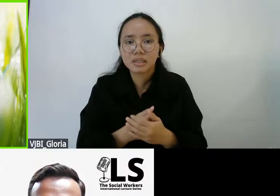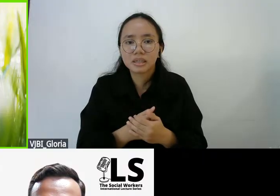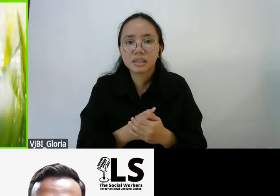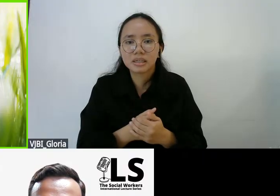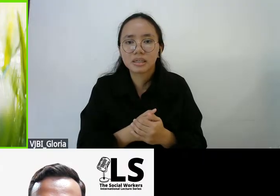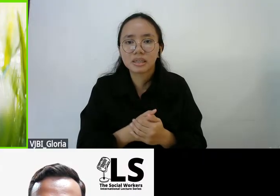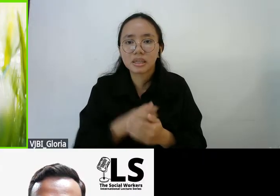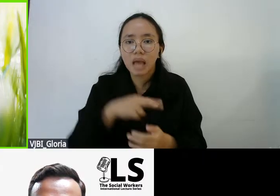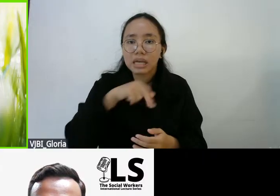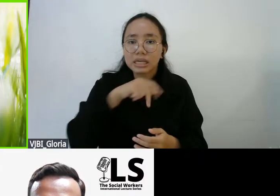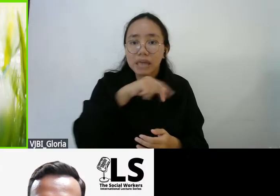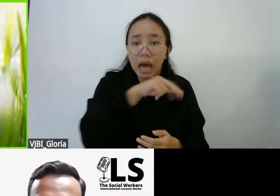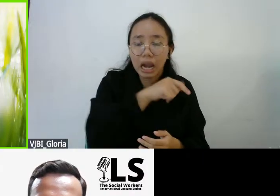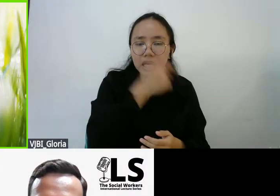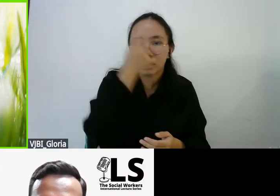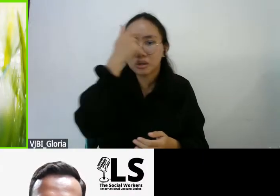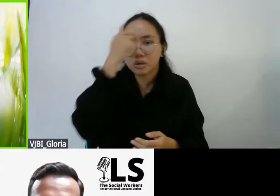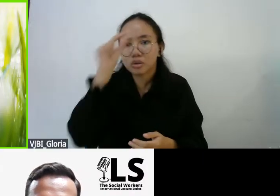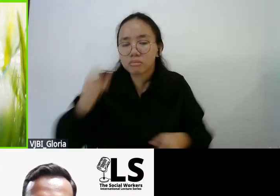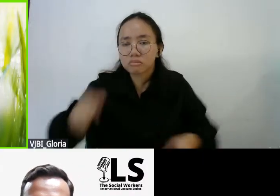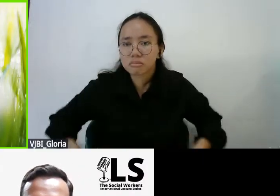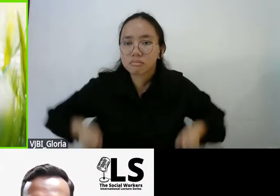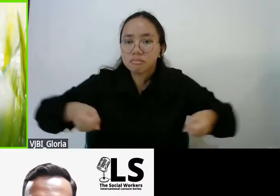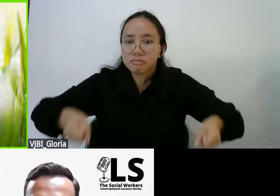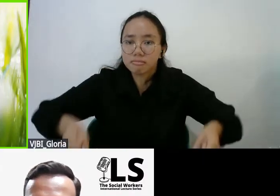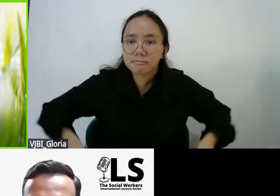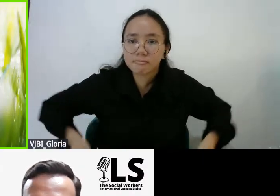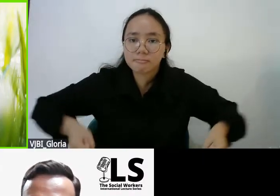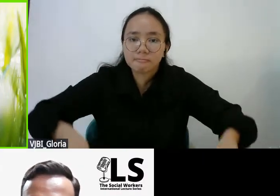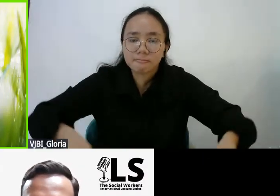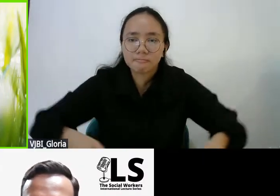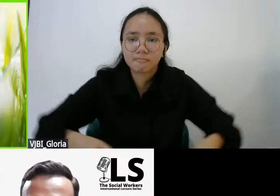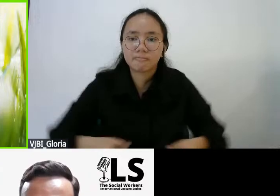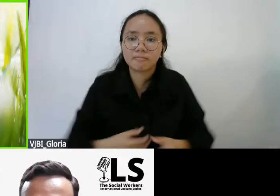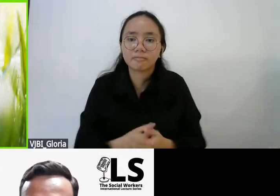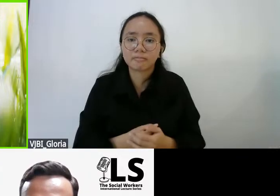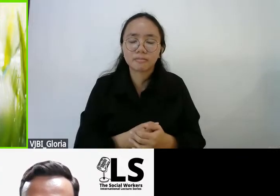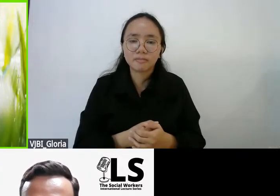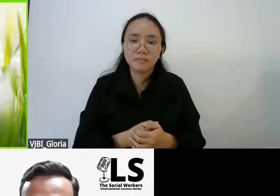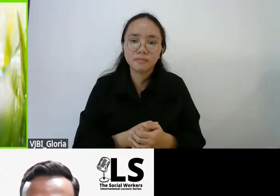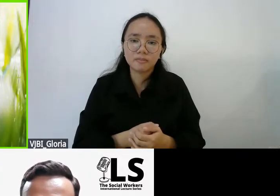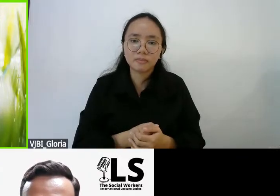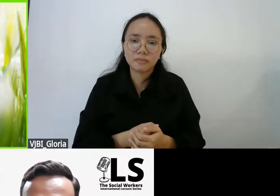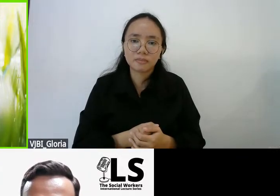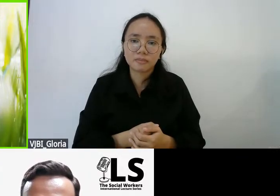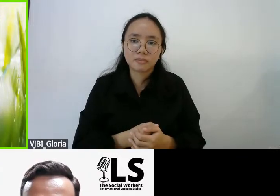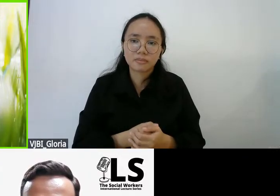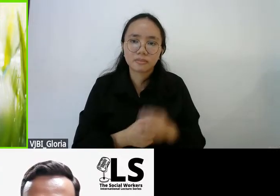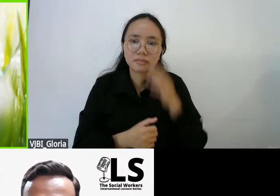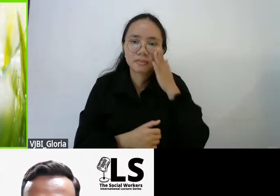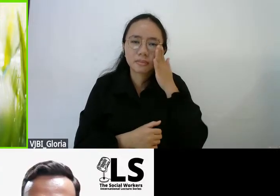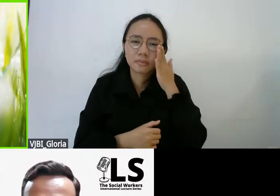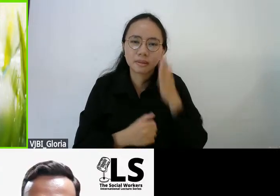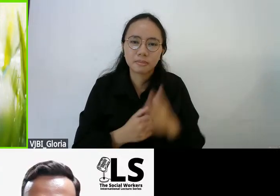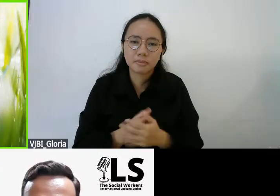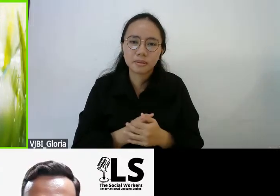the other side, poof, accessible with a handrail, and the steps with handrails.